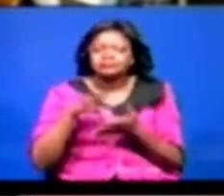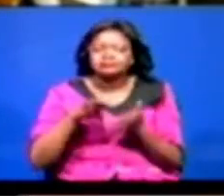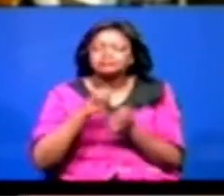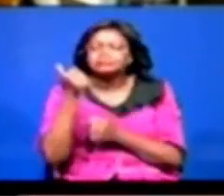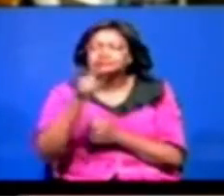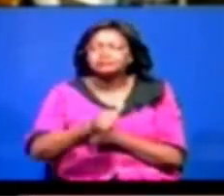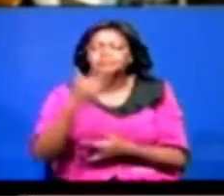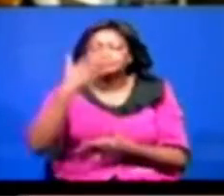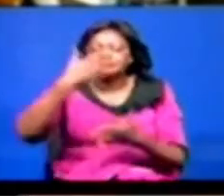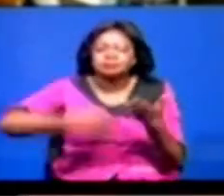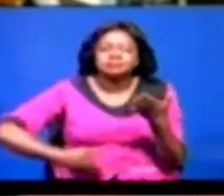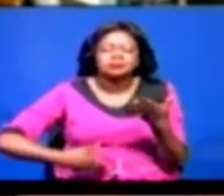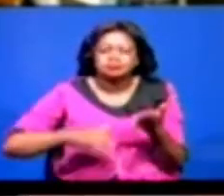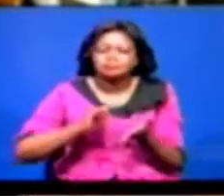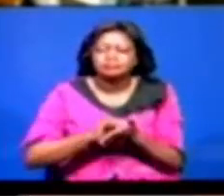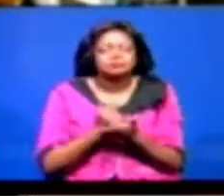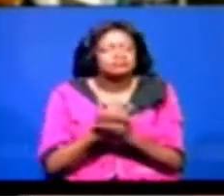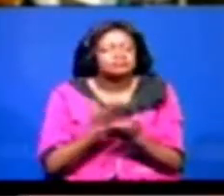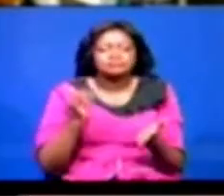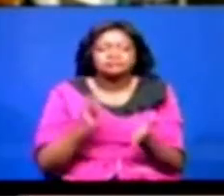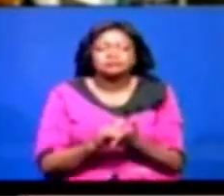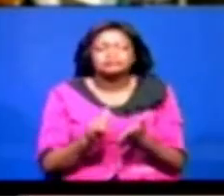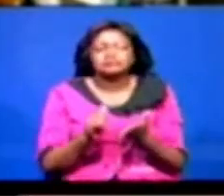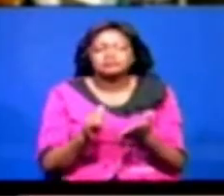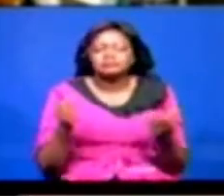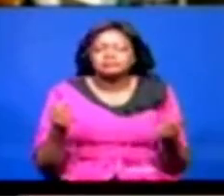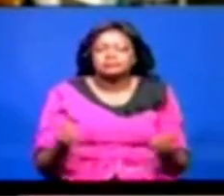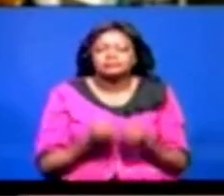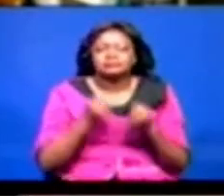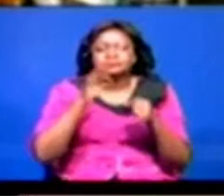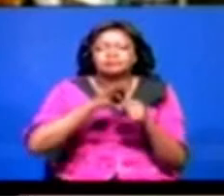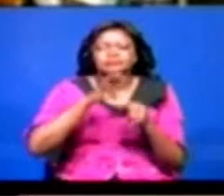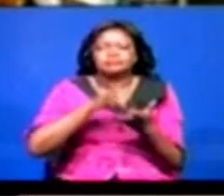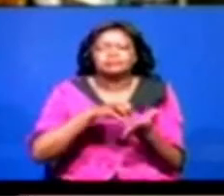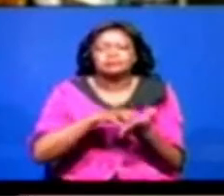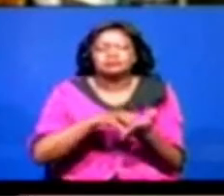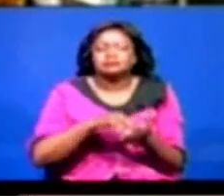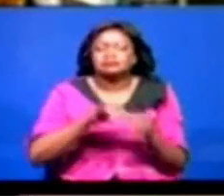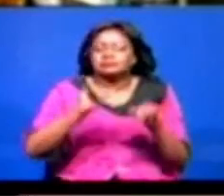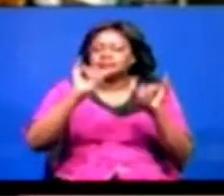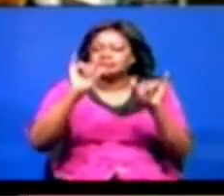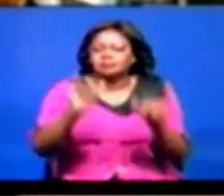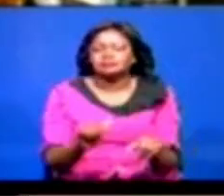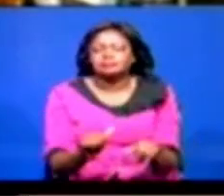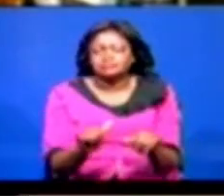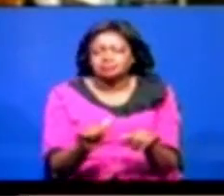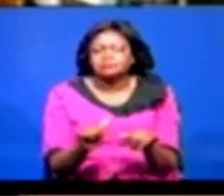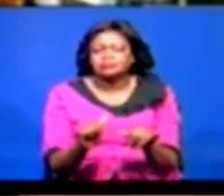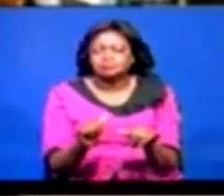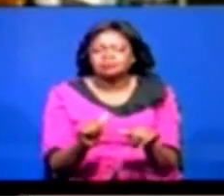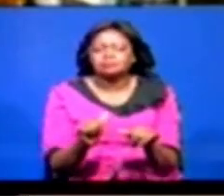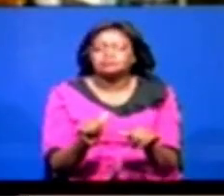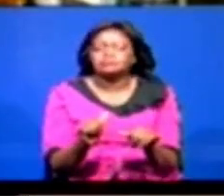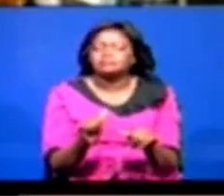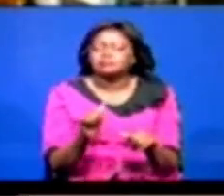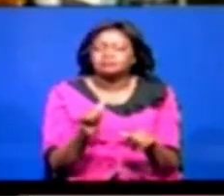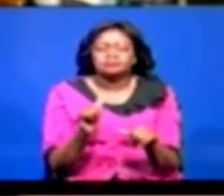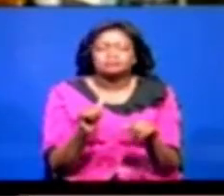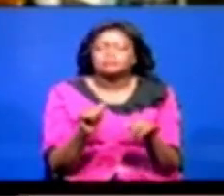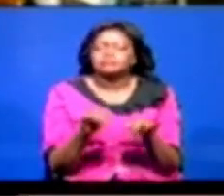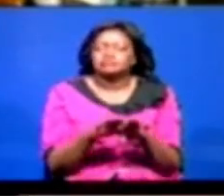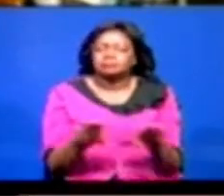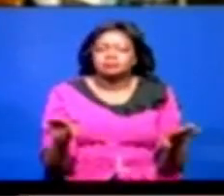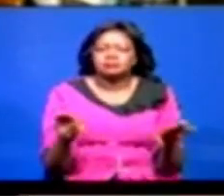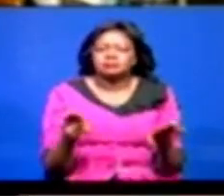form, and that whatever it is that happened at the polling station remains an authentic representation of the will of the